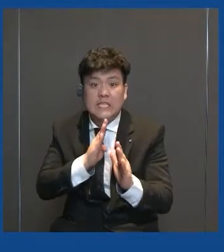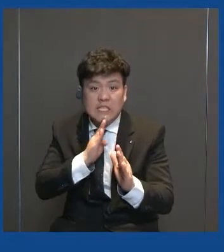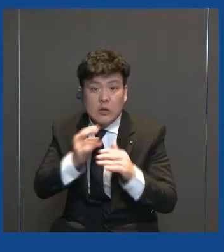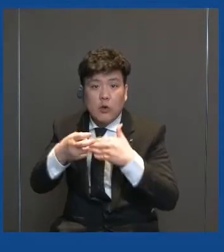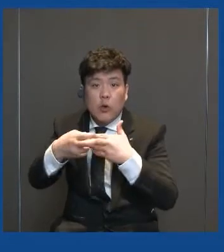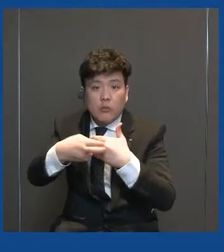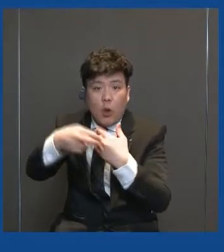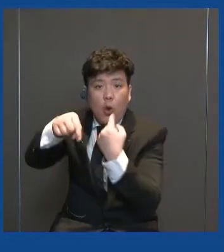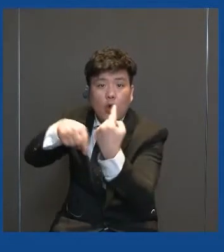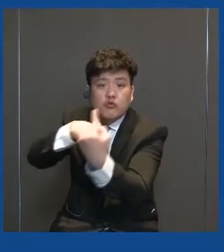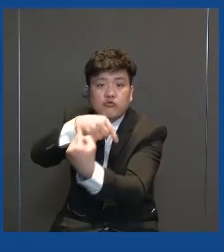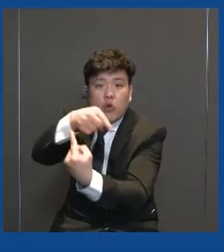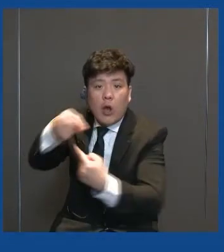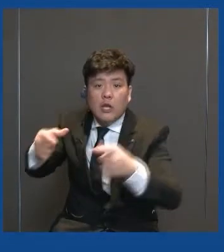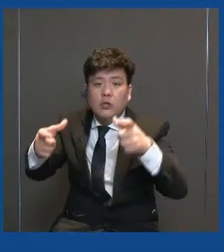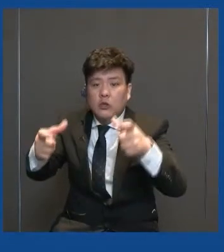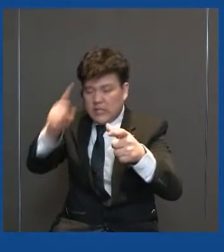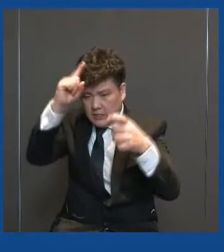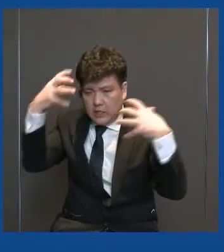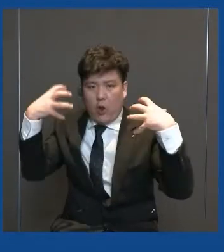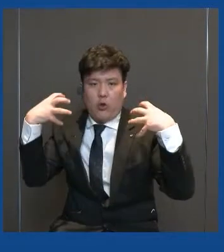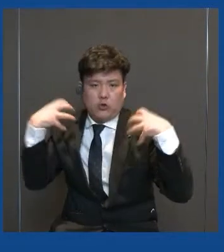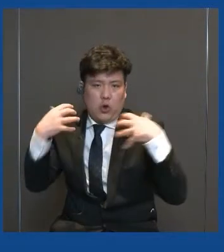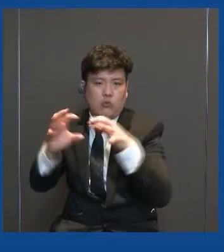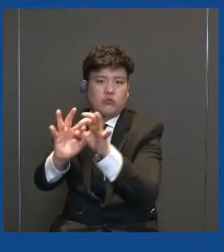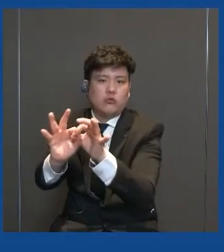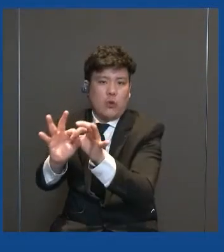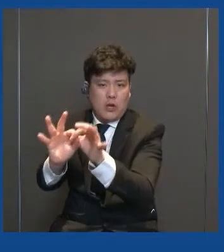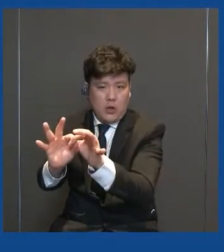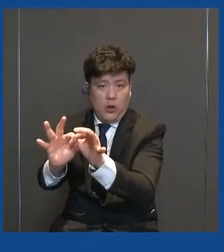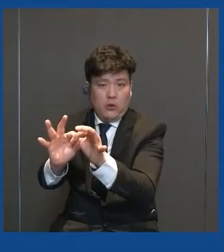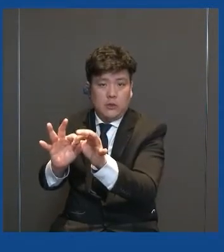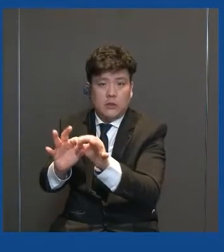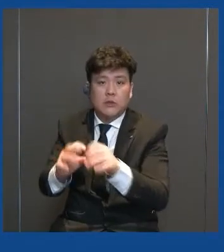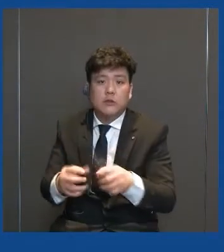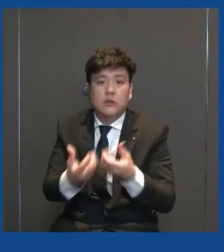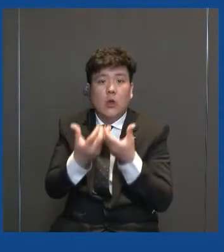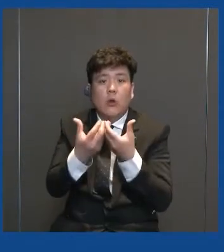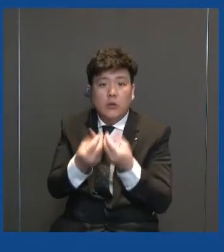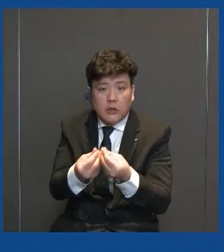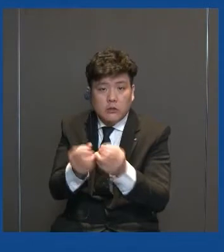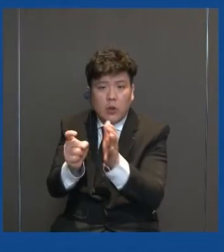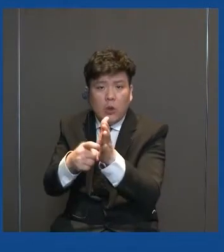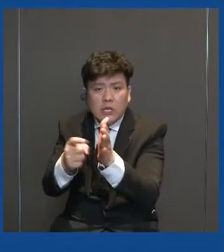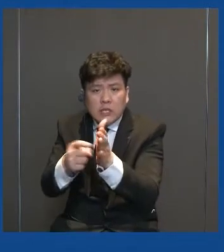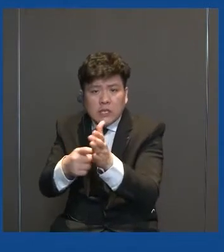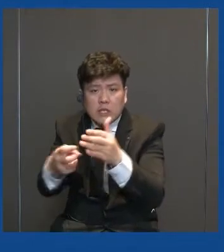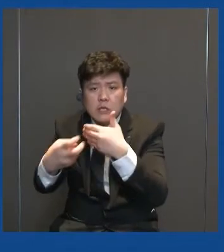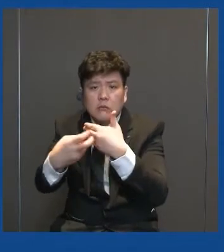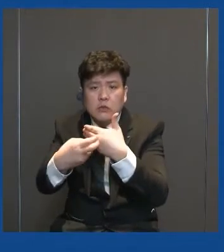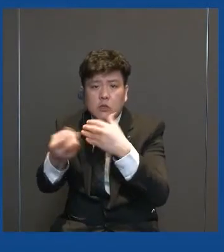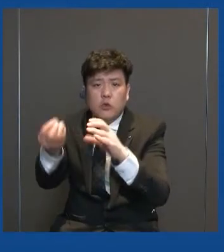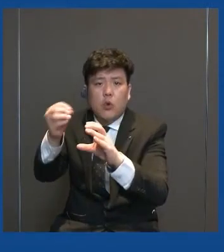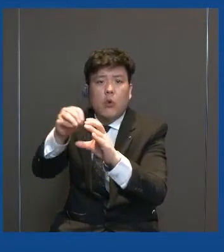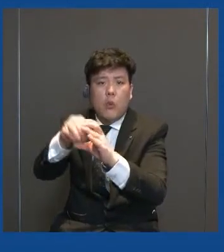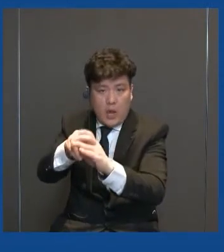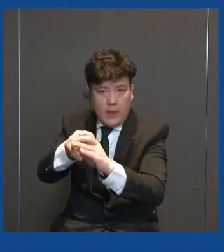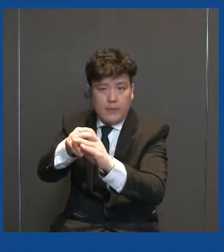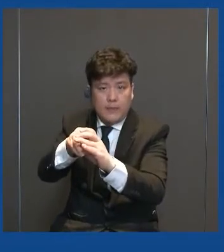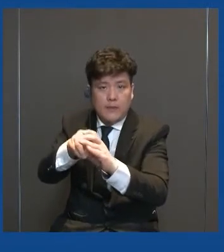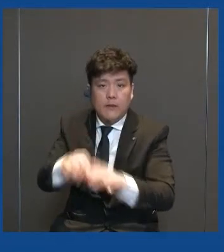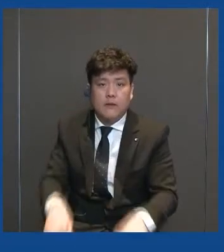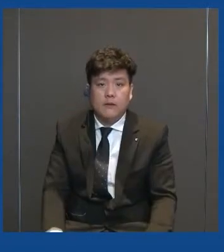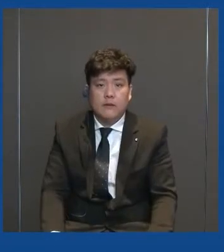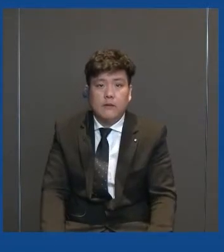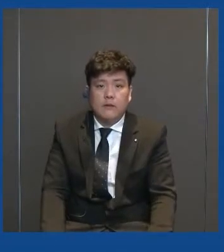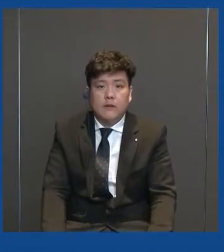including emergency care and for the health services provided by the general practitioners and specialists.